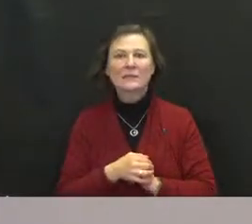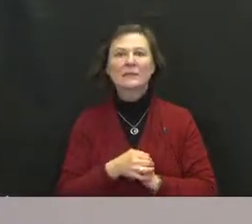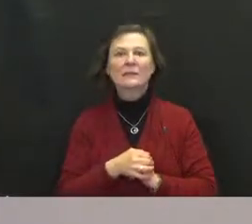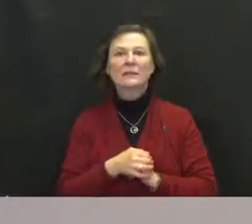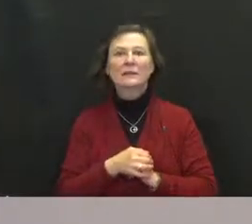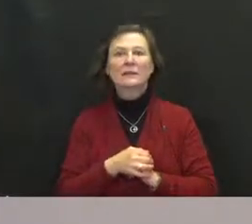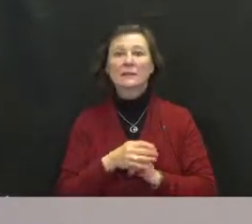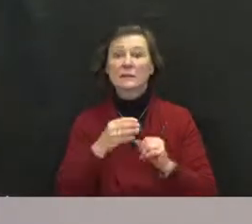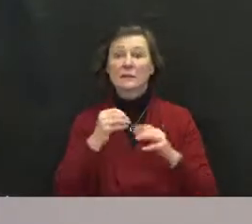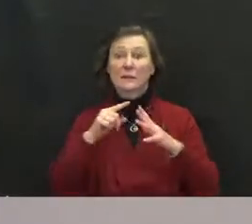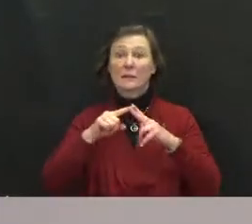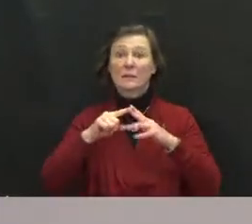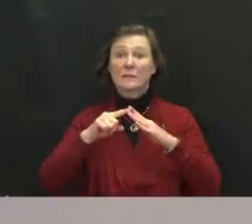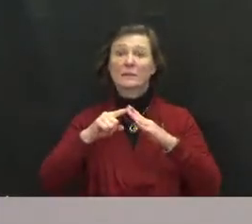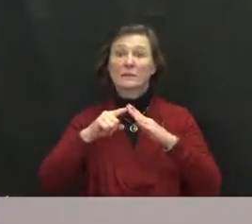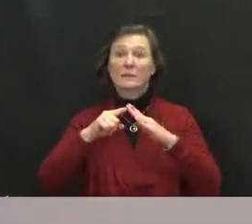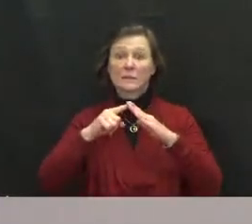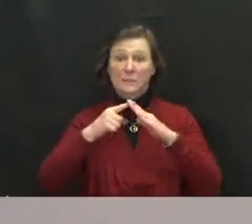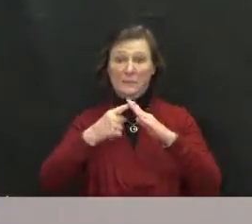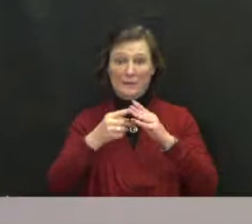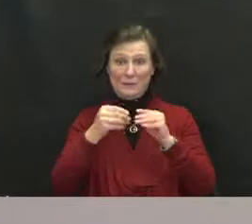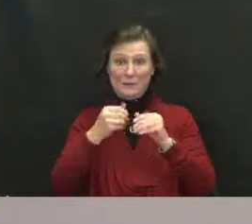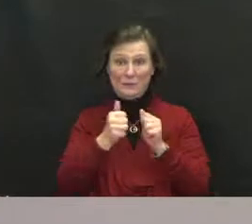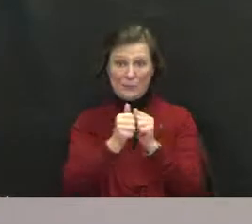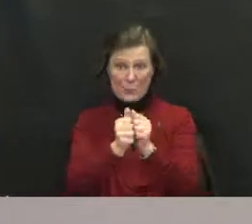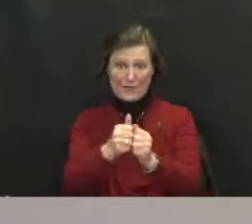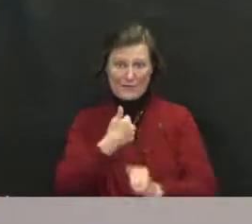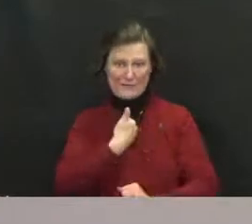And it begins with the self.